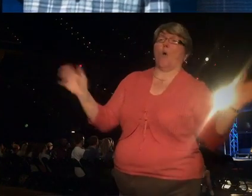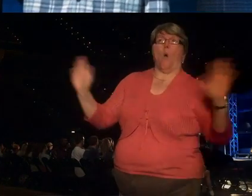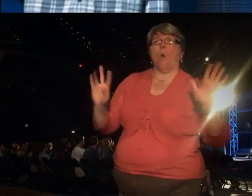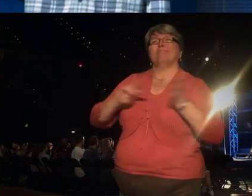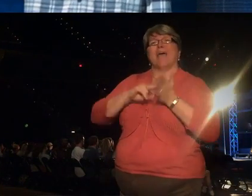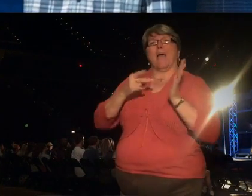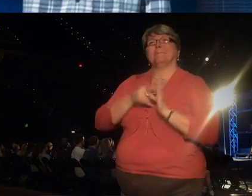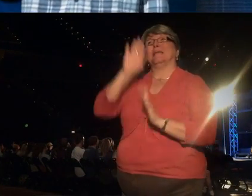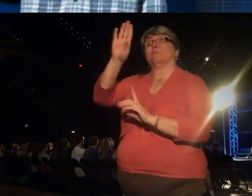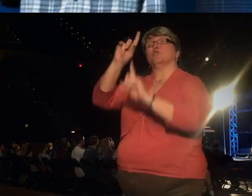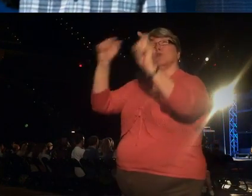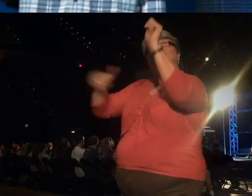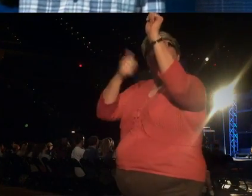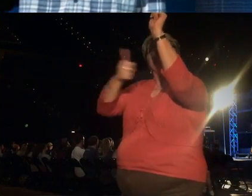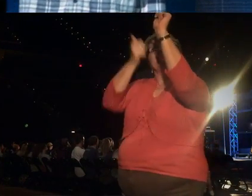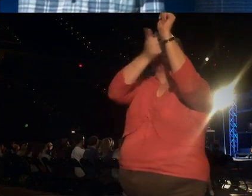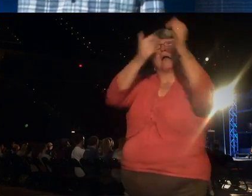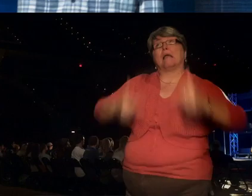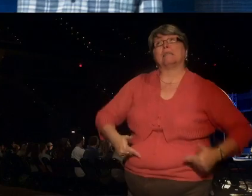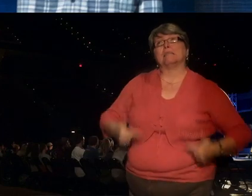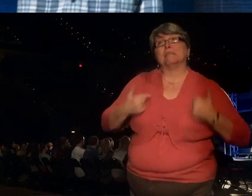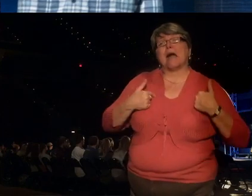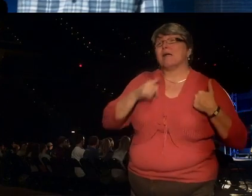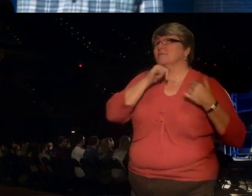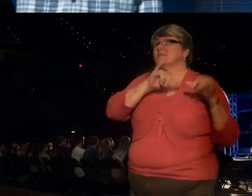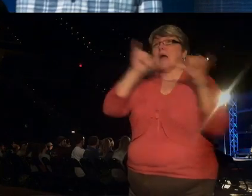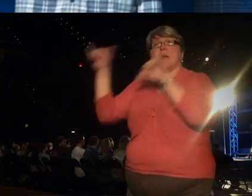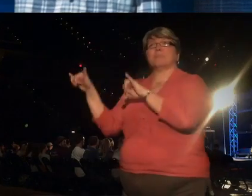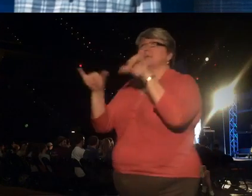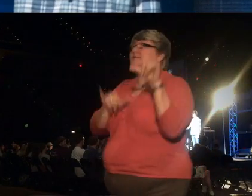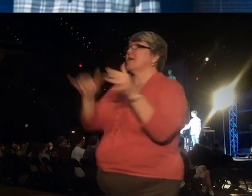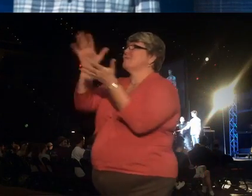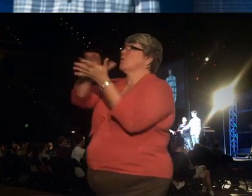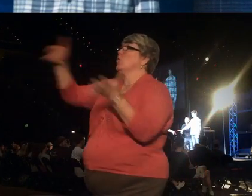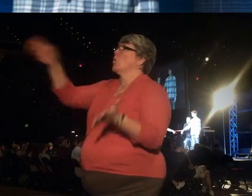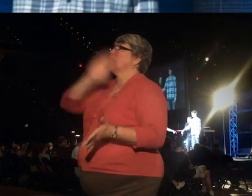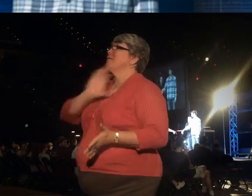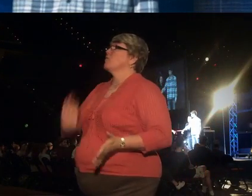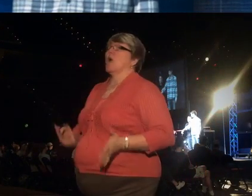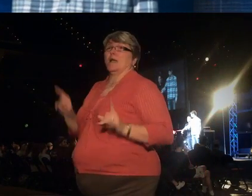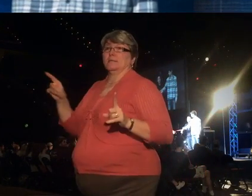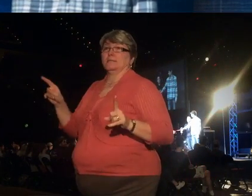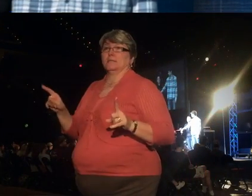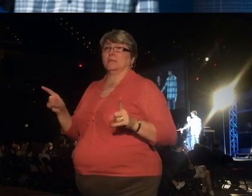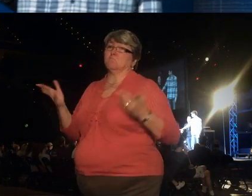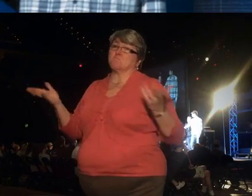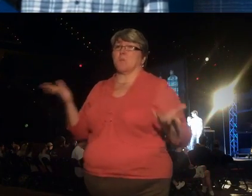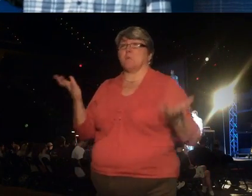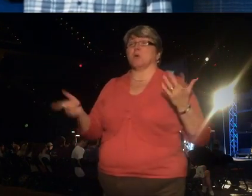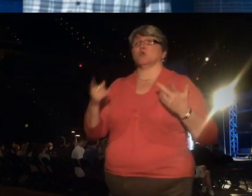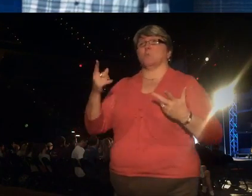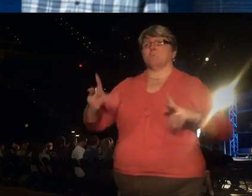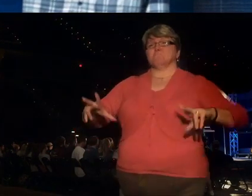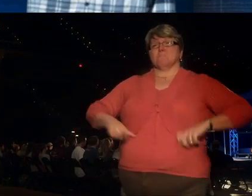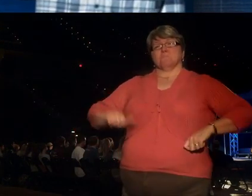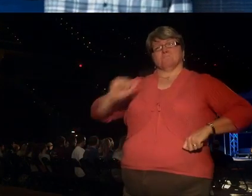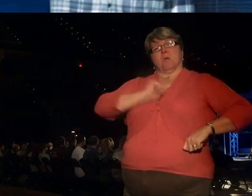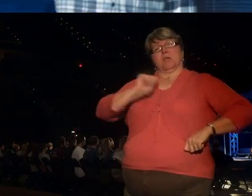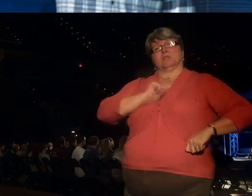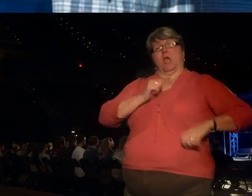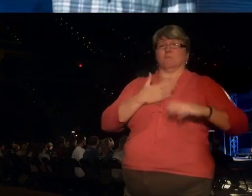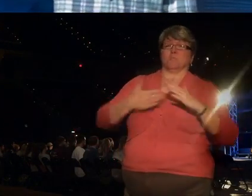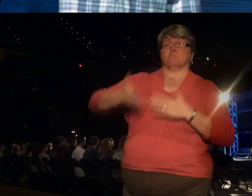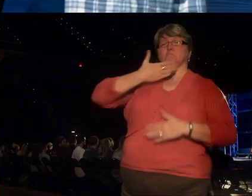ultimate pursuits in life are not the glory of Christ in the universe. It's probably something along the lines of self-actualization and personal